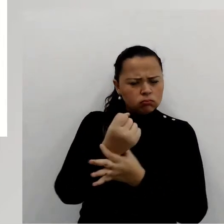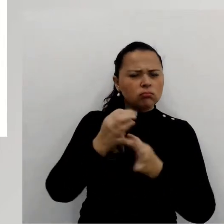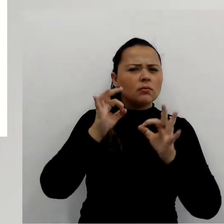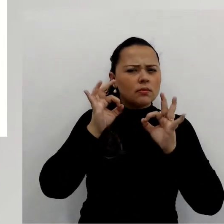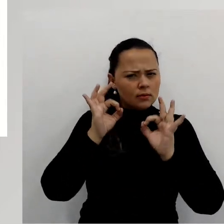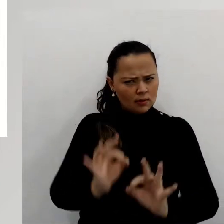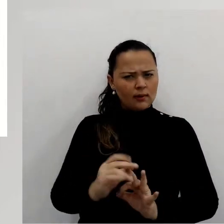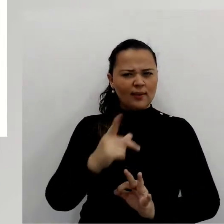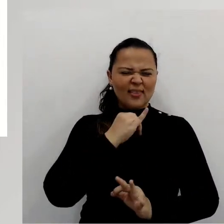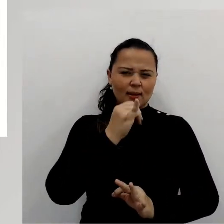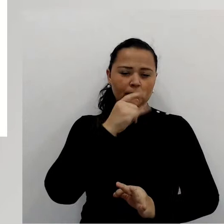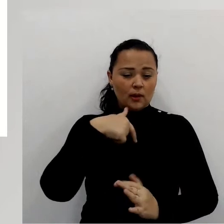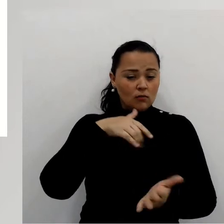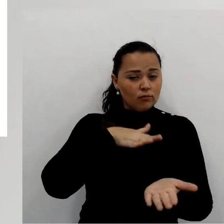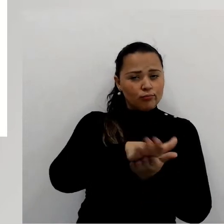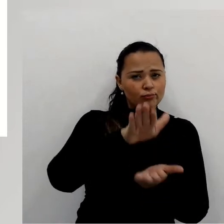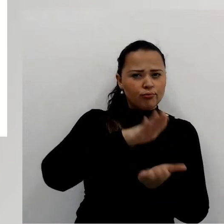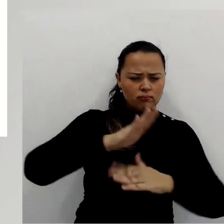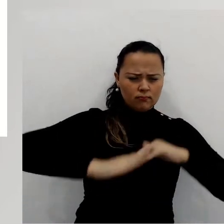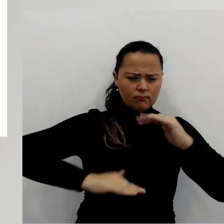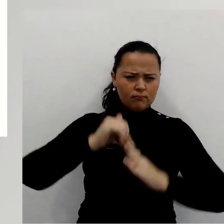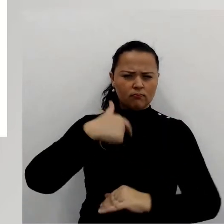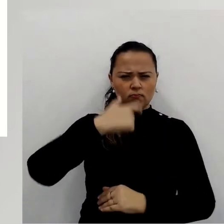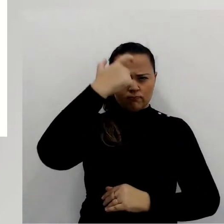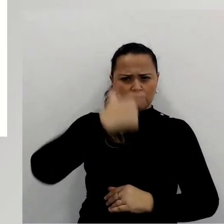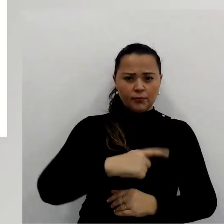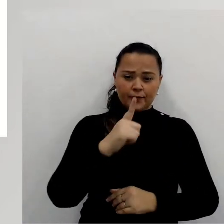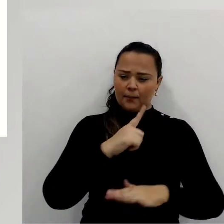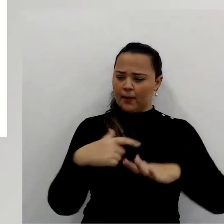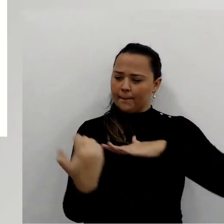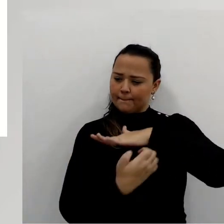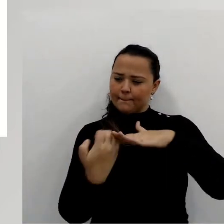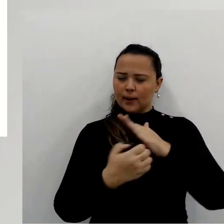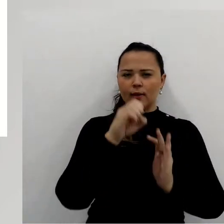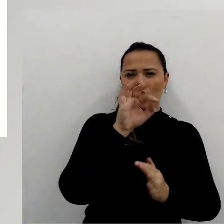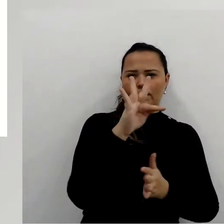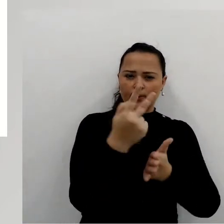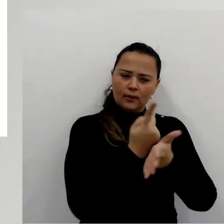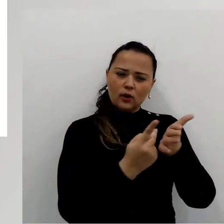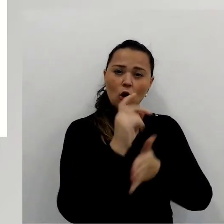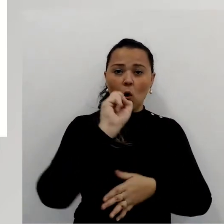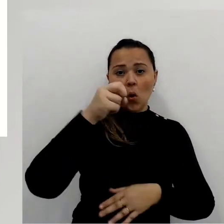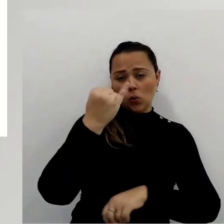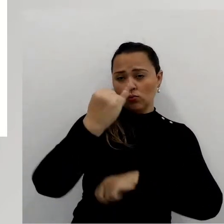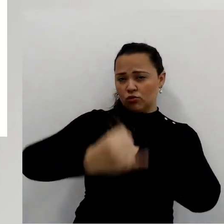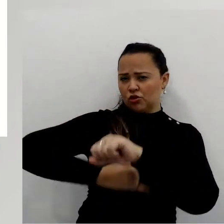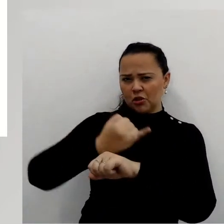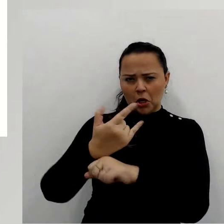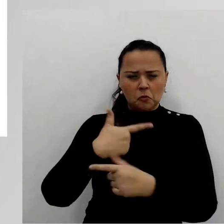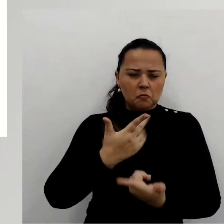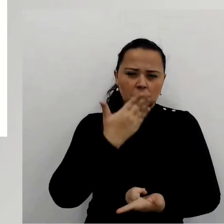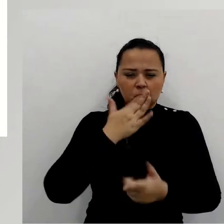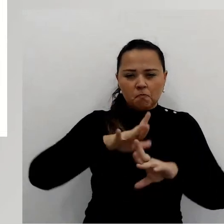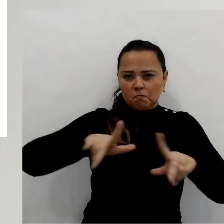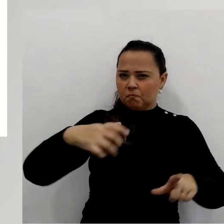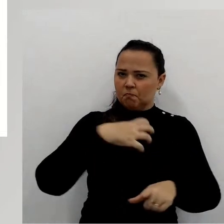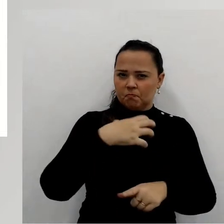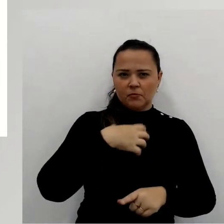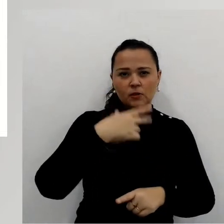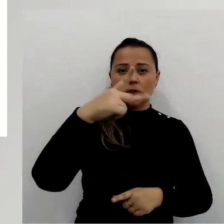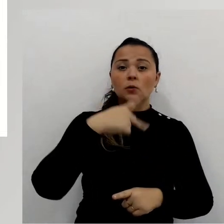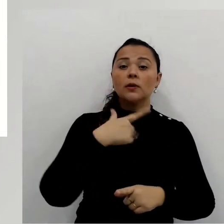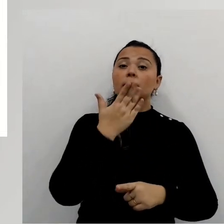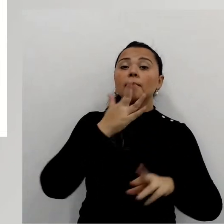press, or I've got digital presses, or I've got wide format or flatbed presses and different kinds of finishing and